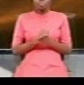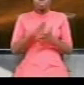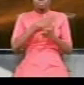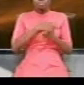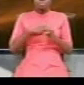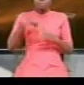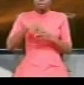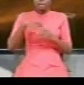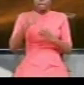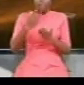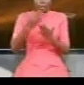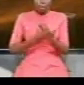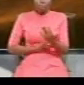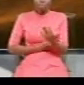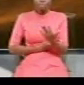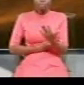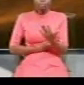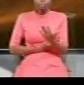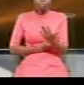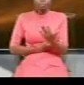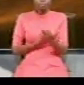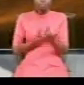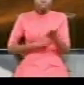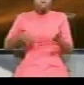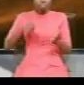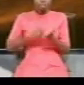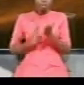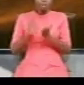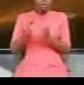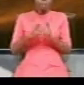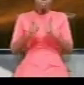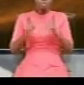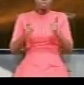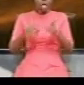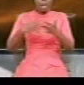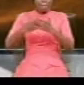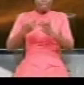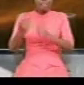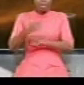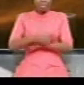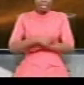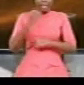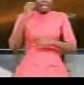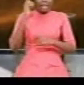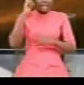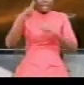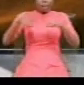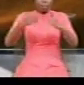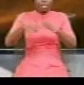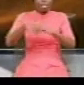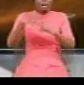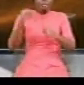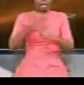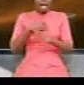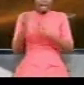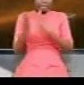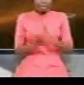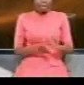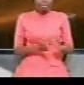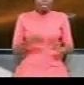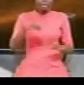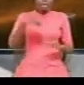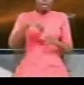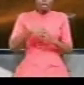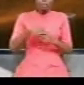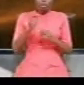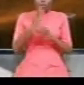And in the morning, rising up a great while before day, he went out and departed into